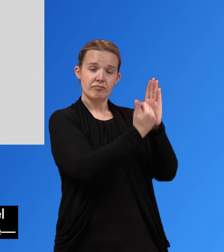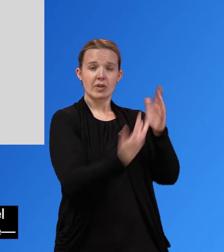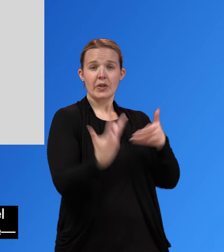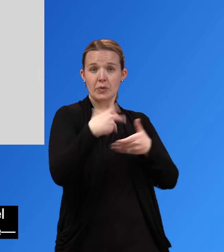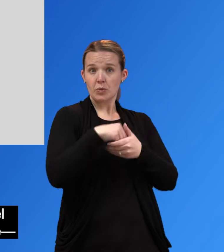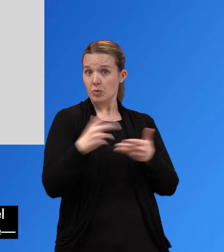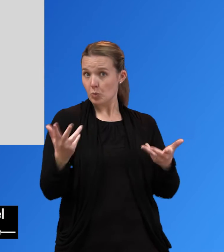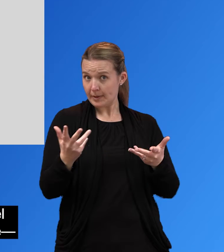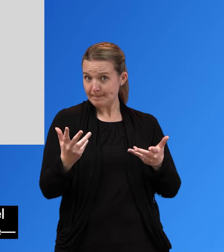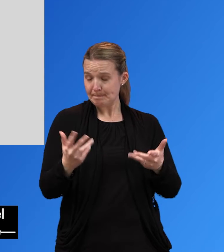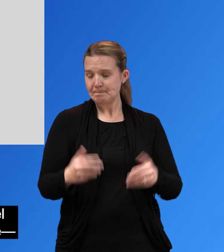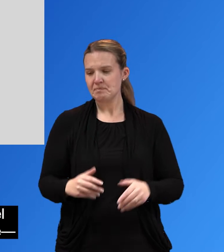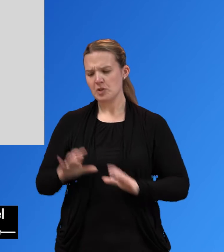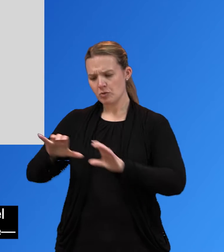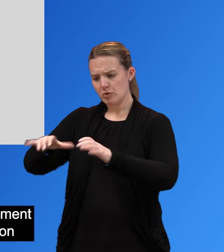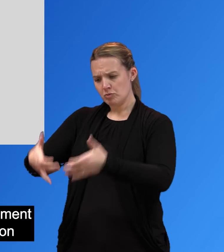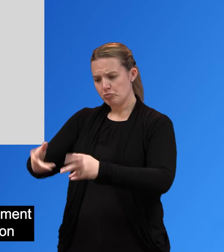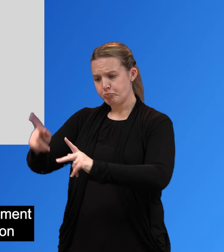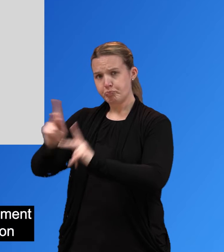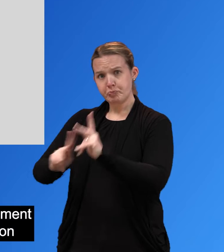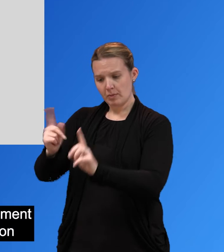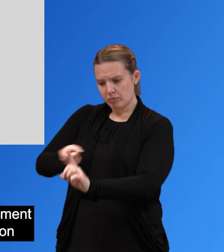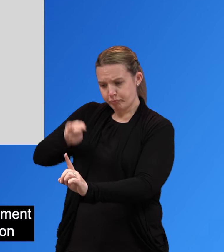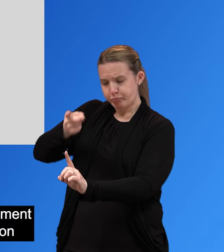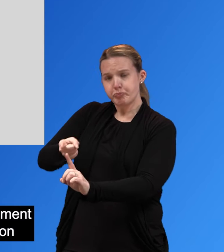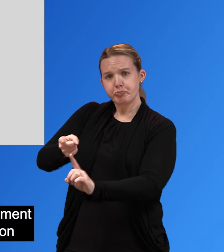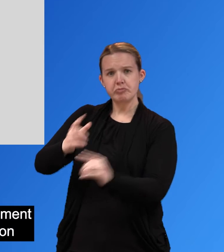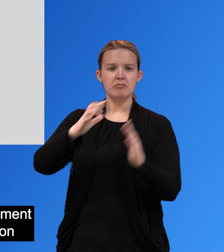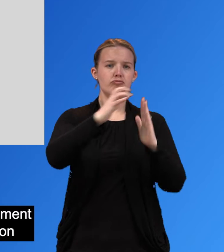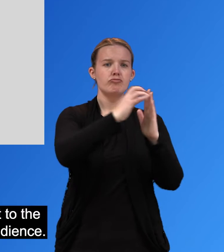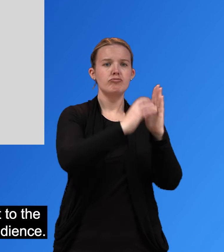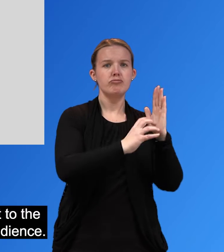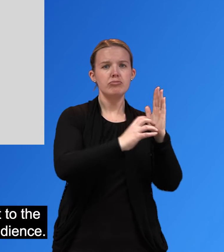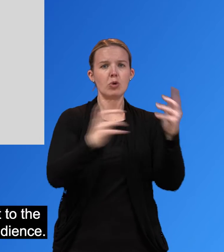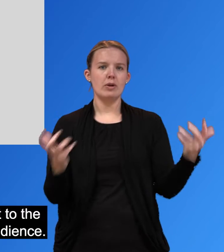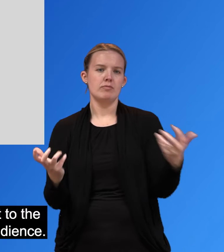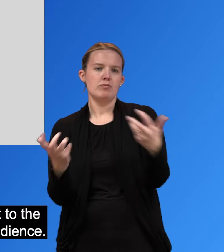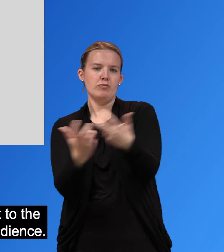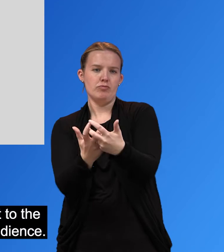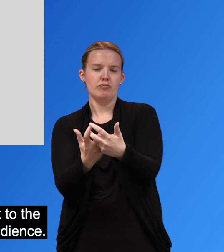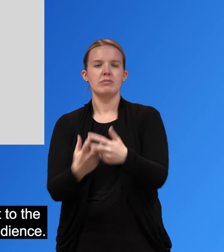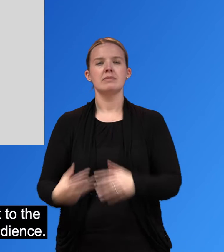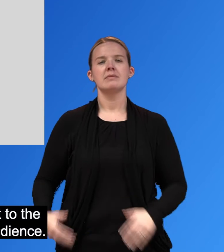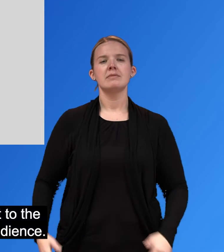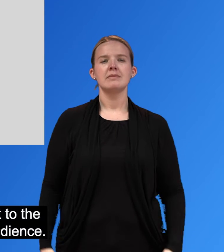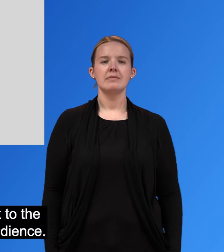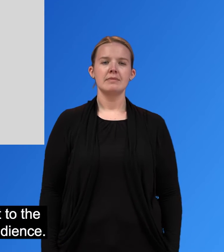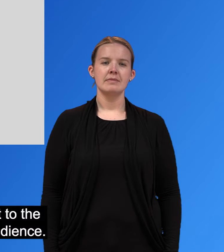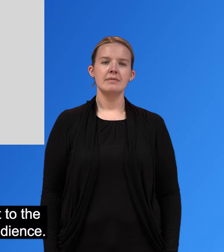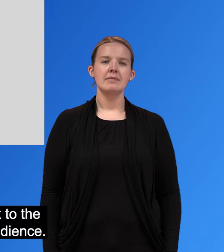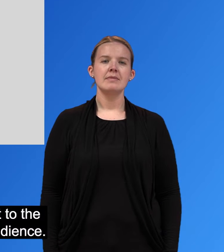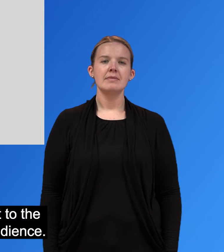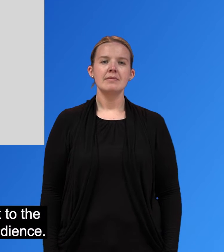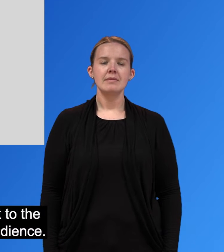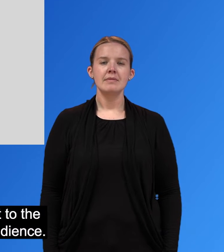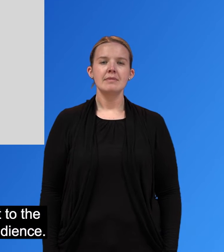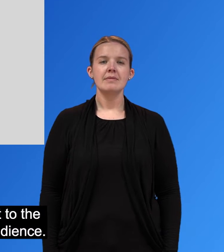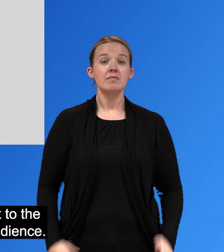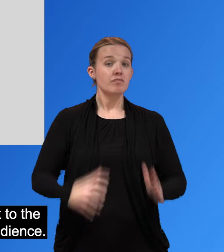Whole text level guidelines include: ensure that the document presents information that is directly relevant to the lives of the intended